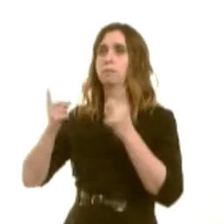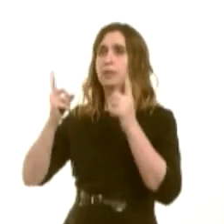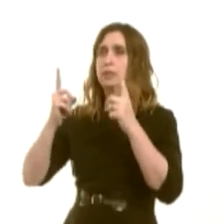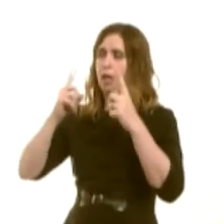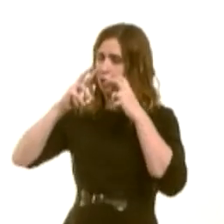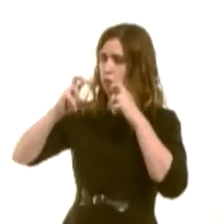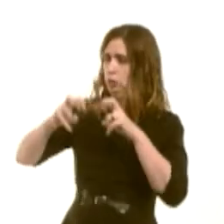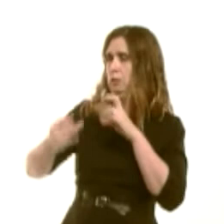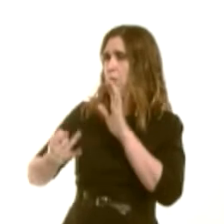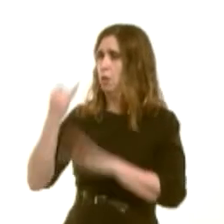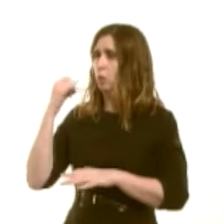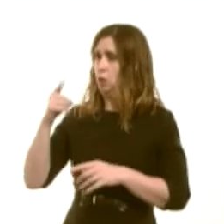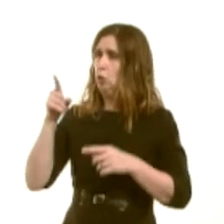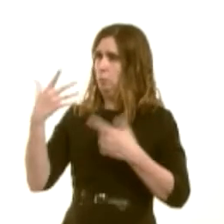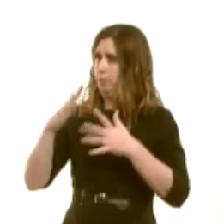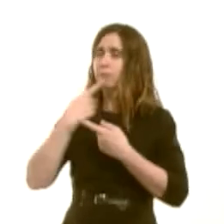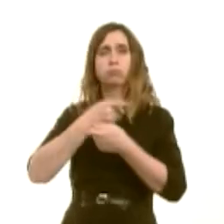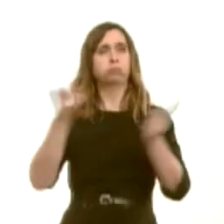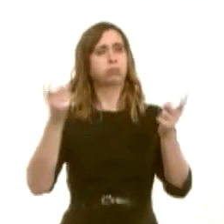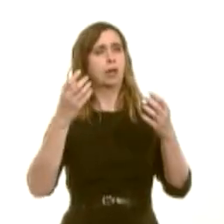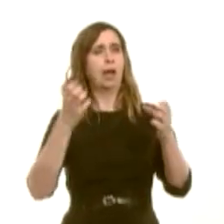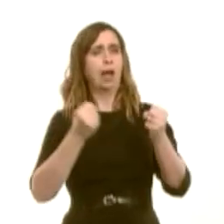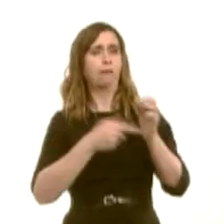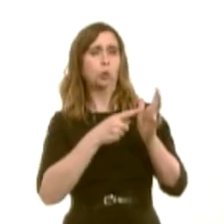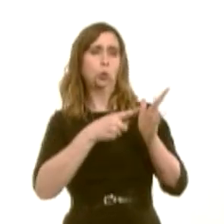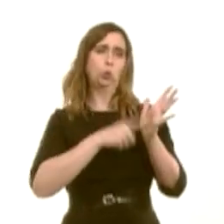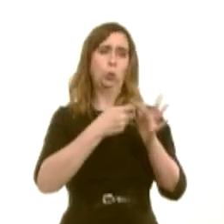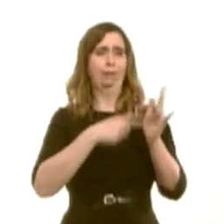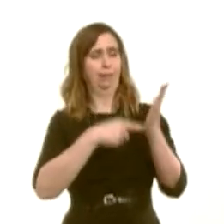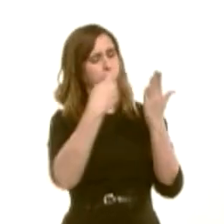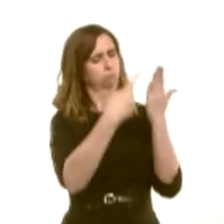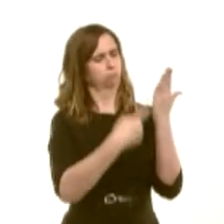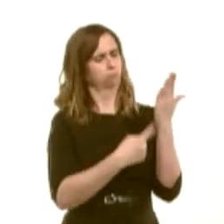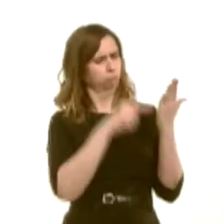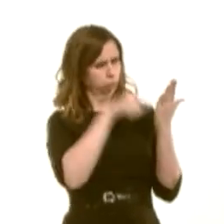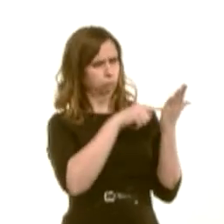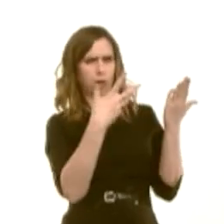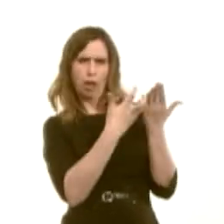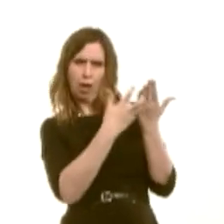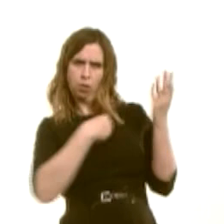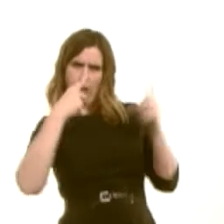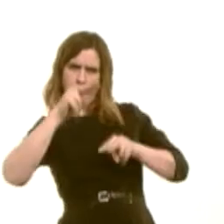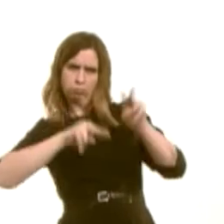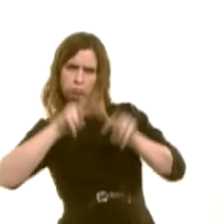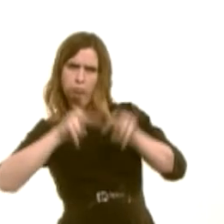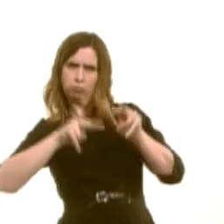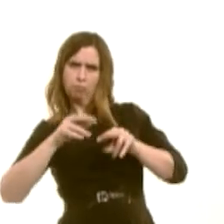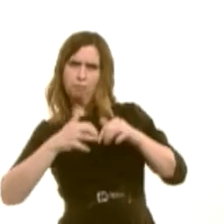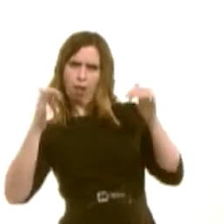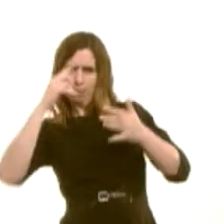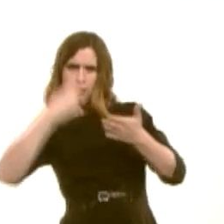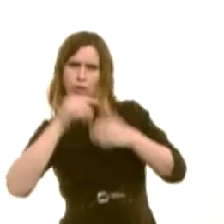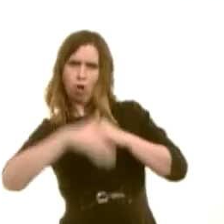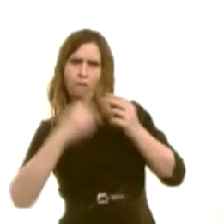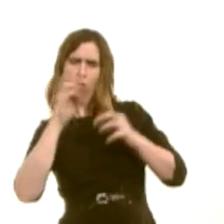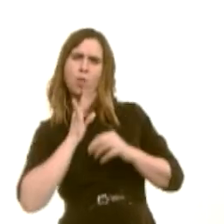that you had published a toolkit to assess the impacts of policy decisions on the Welsh language. Now,